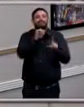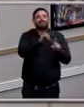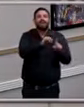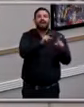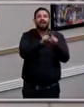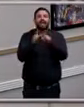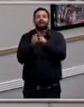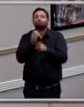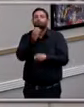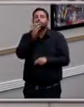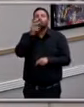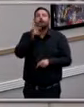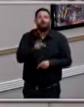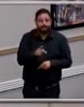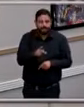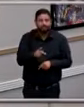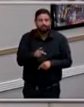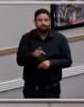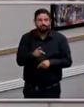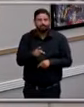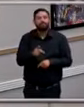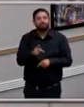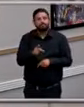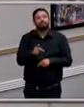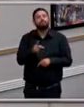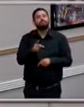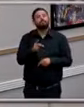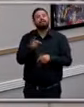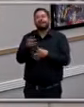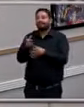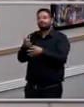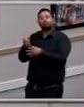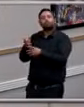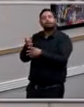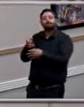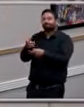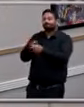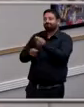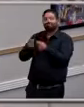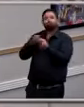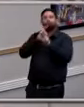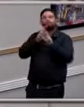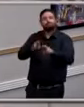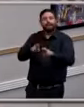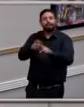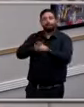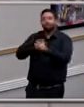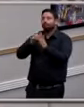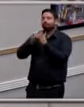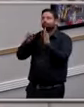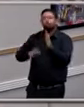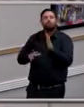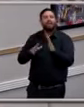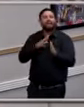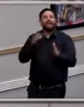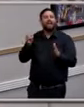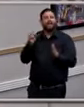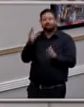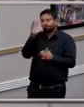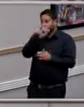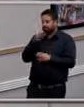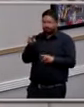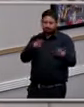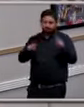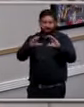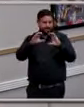order to be able to get or elicit a response from students and be able to gauge the class, what we call formative assessment, to